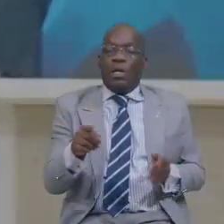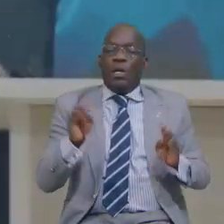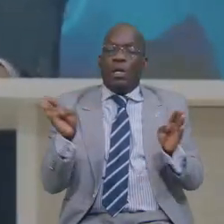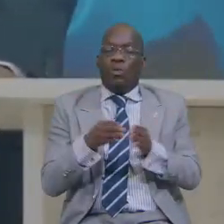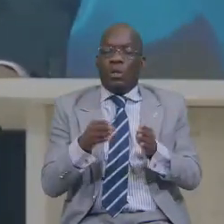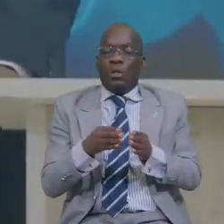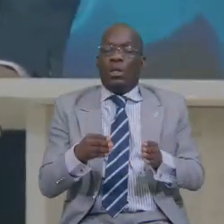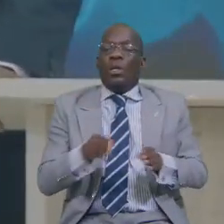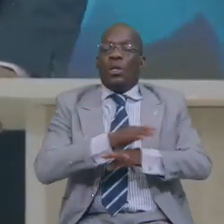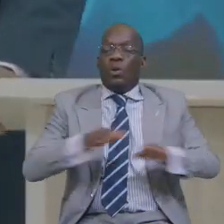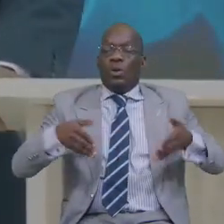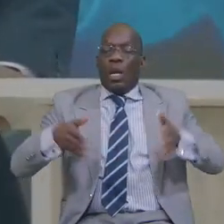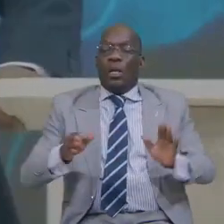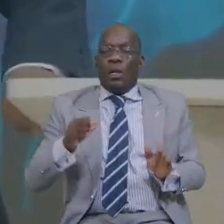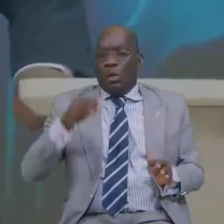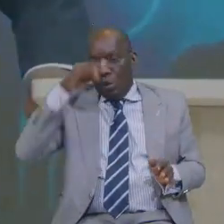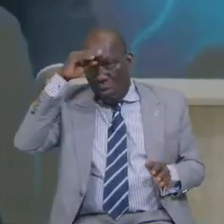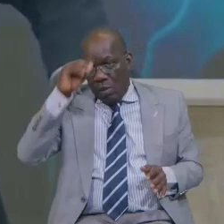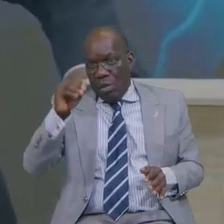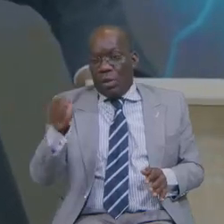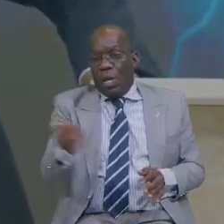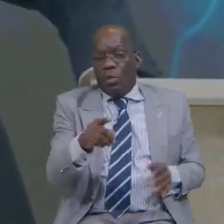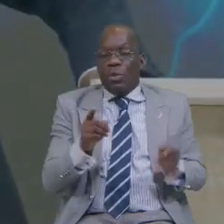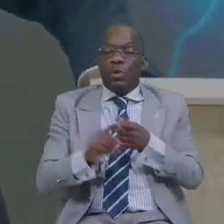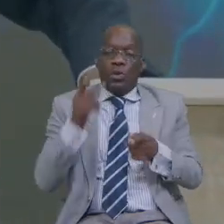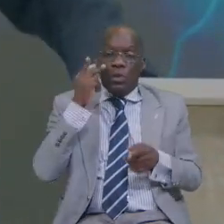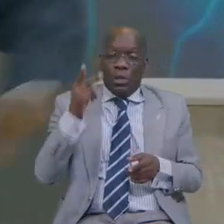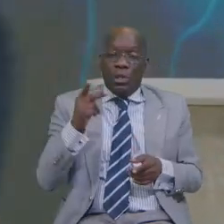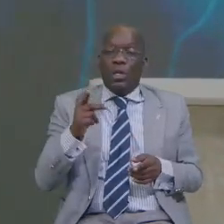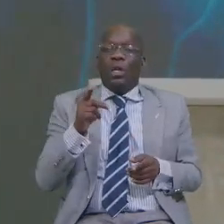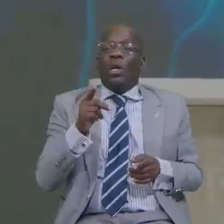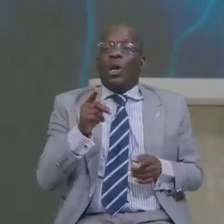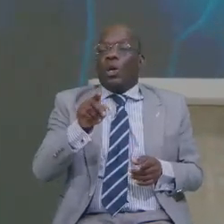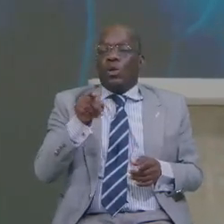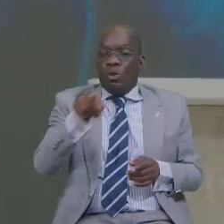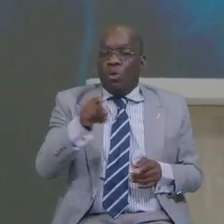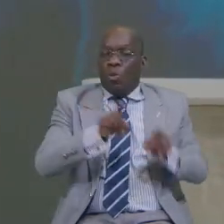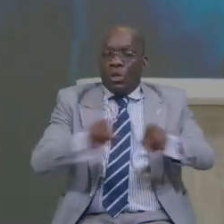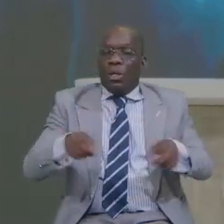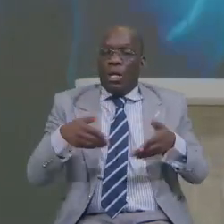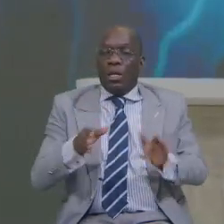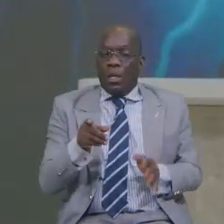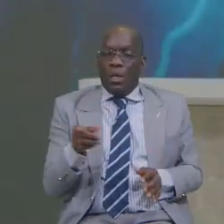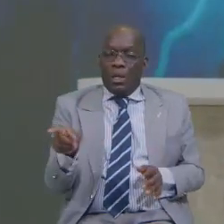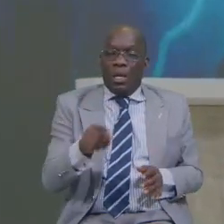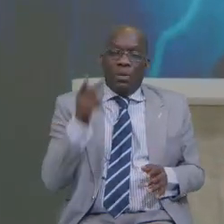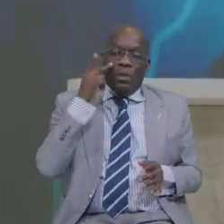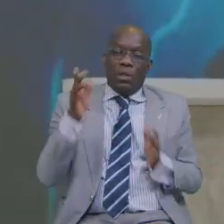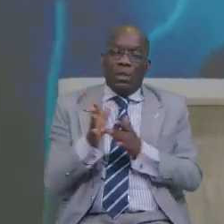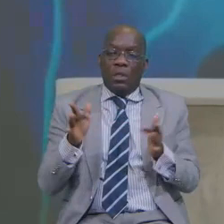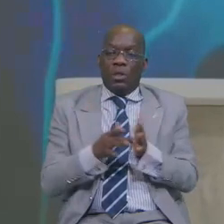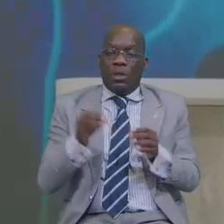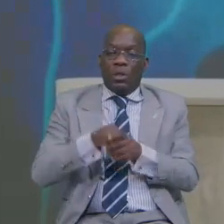ordinary one. Let them see Jesus in you. Are you standing